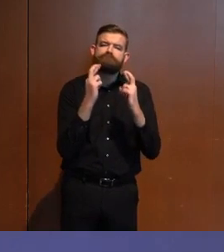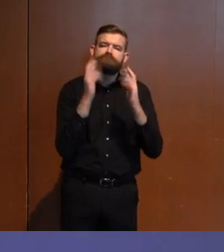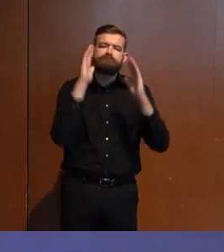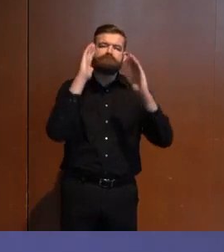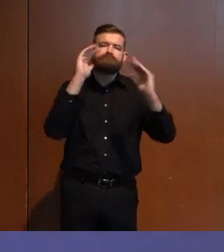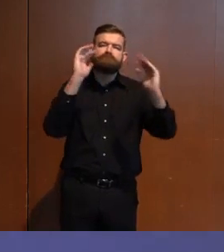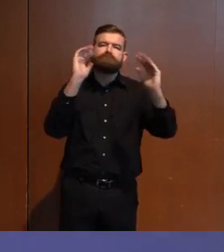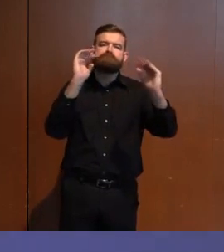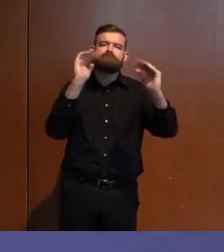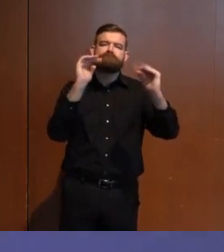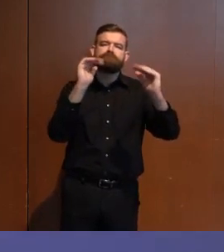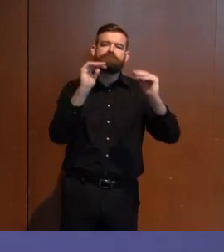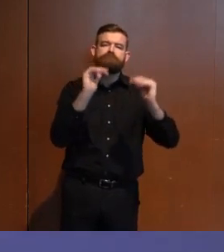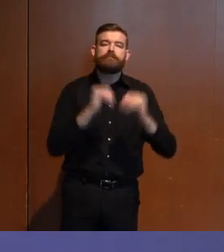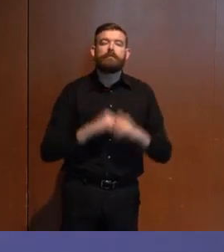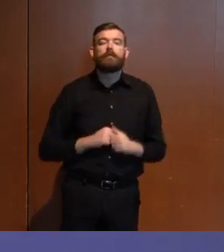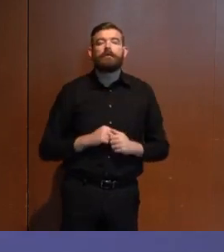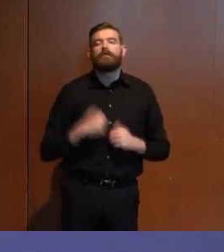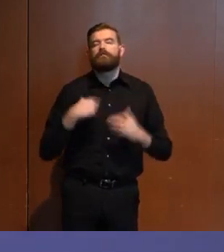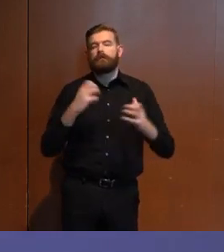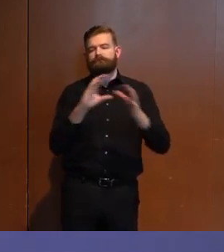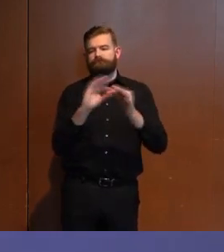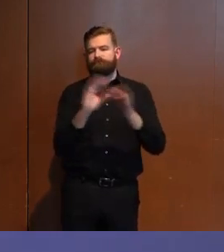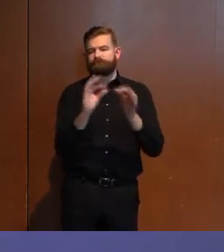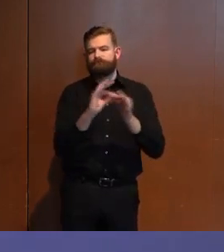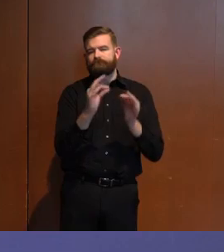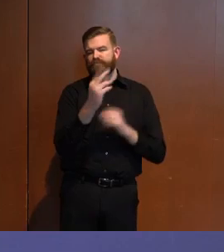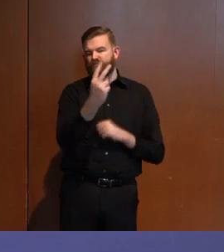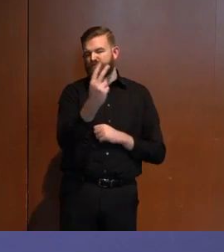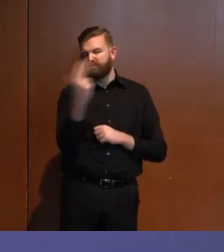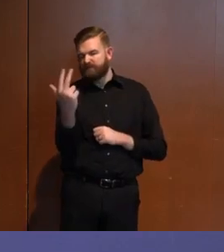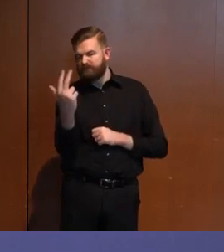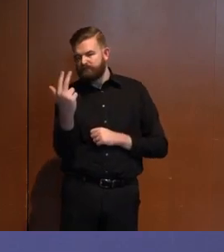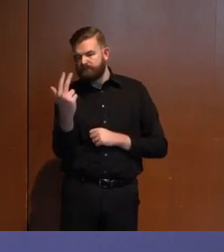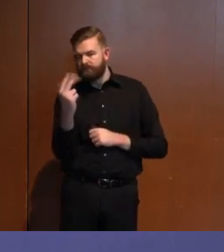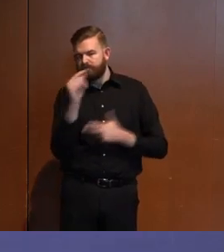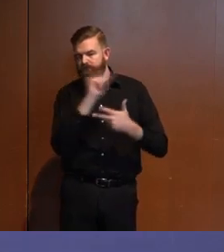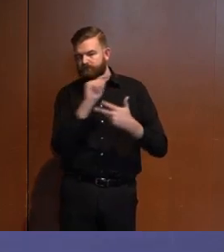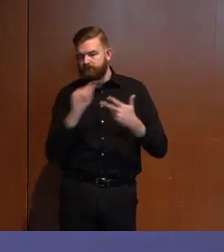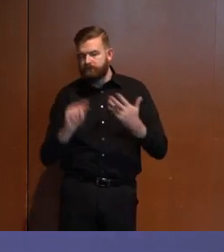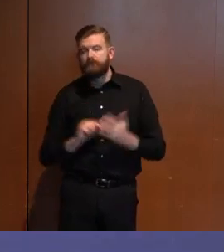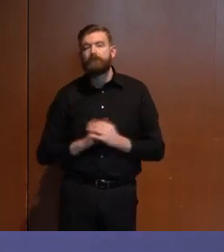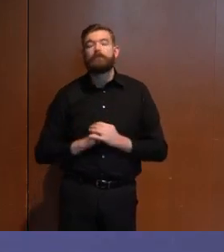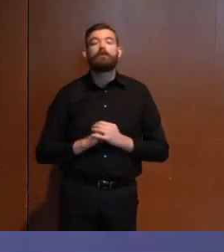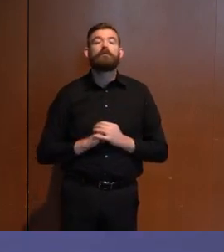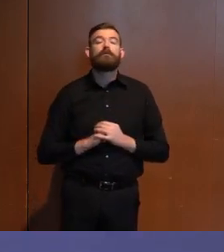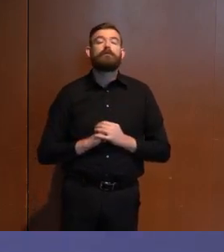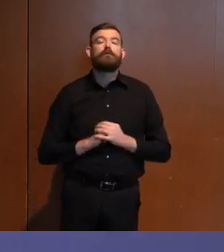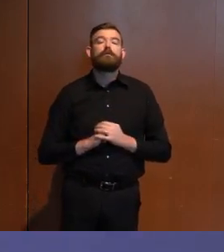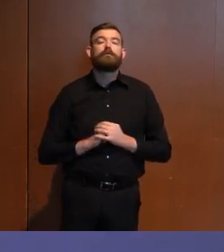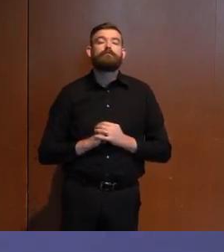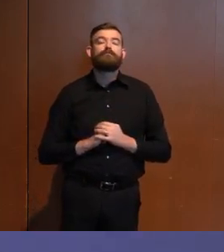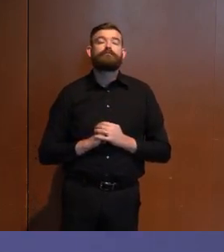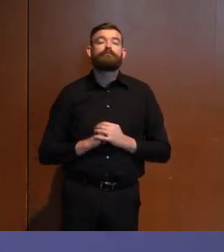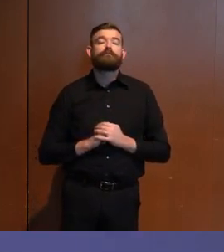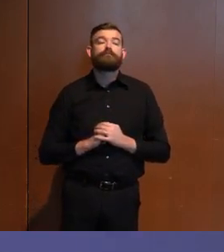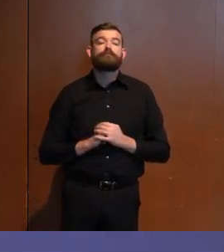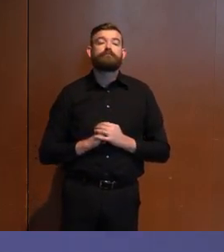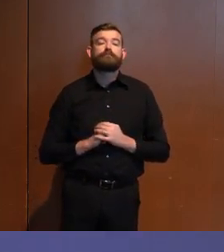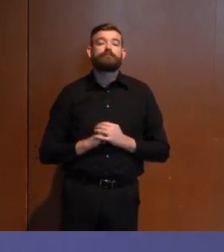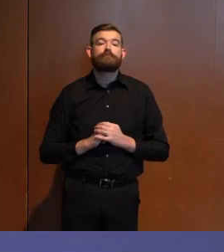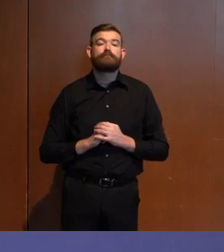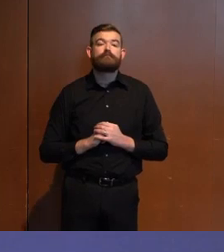important cautionary footnotes. Number one, again, we're calling this as straight as we can. We're giving you the facts as straight as we